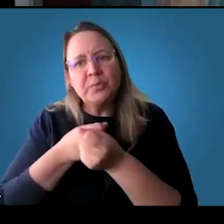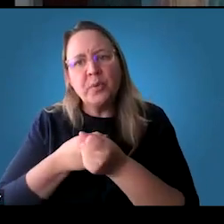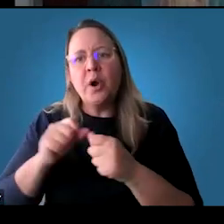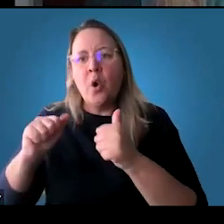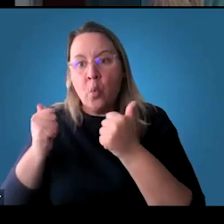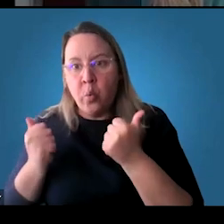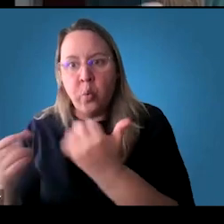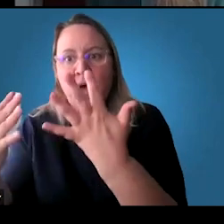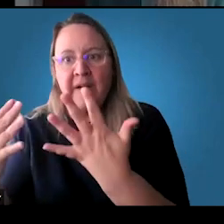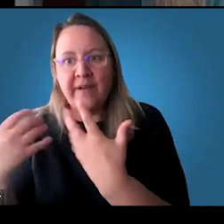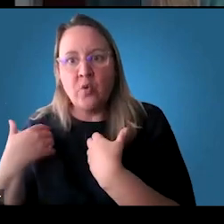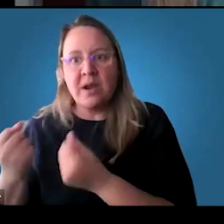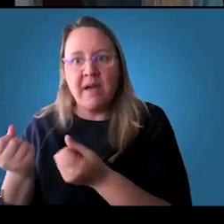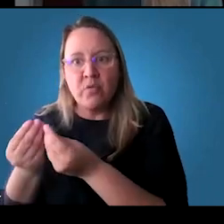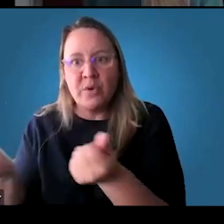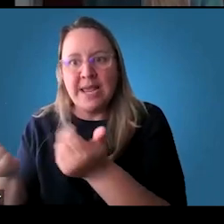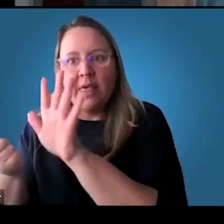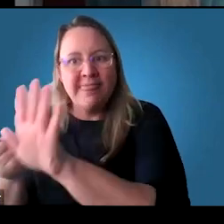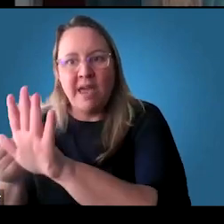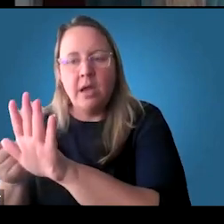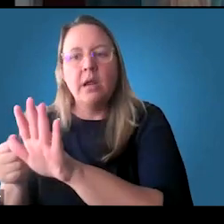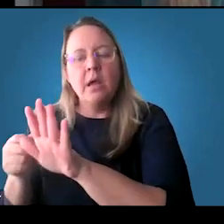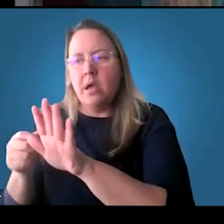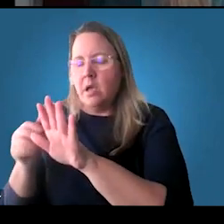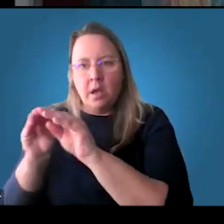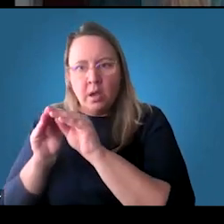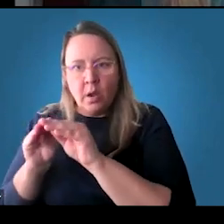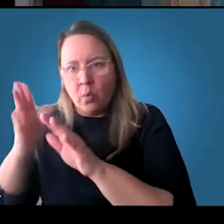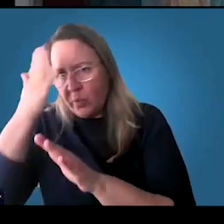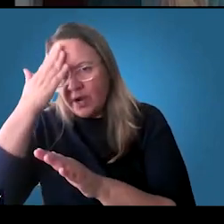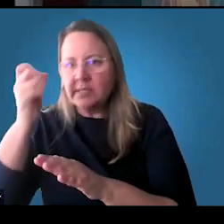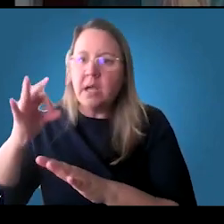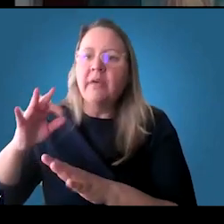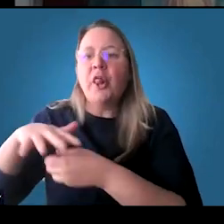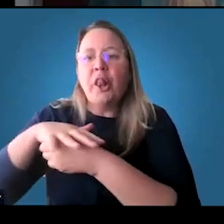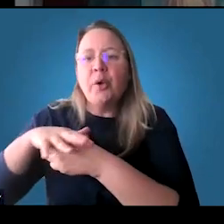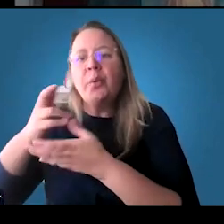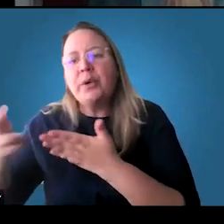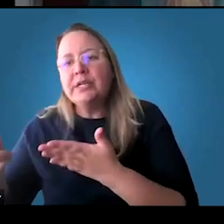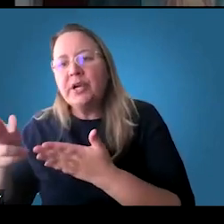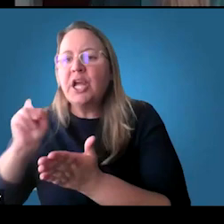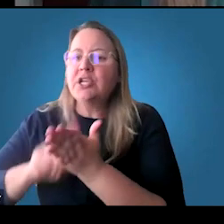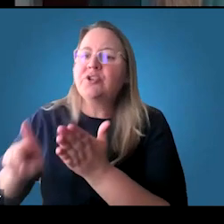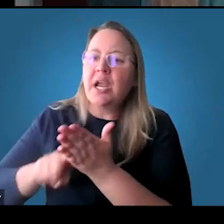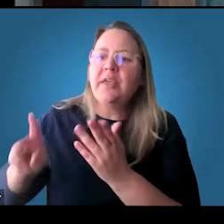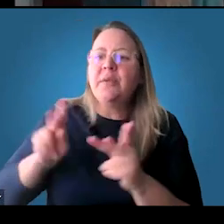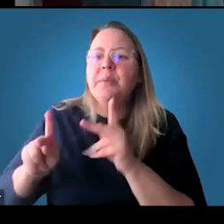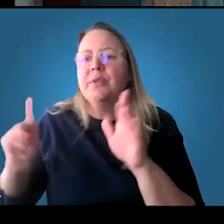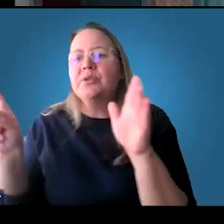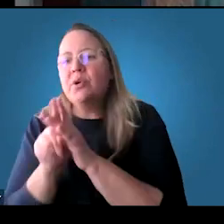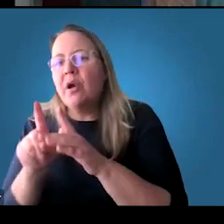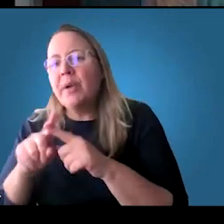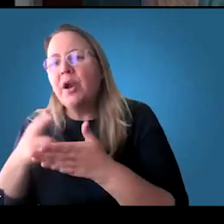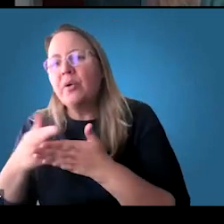recovery efforts, perhaps beyond increasing awareness of local resources and tracking the number of residents who show up at our